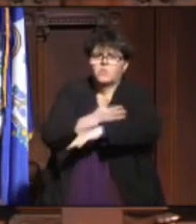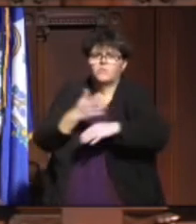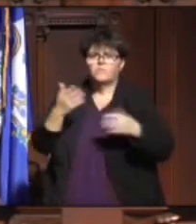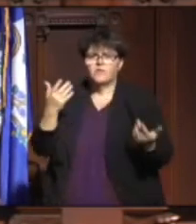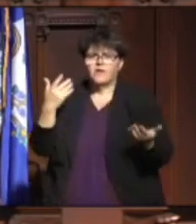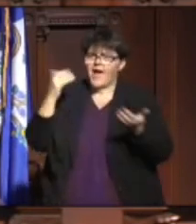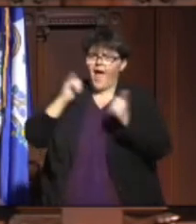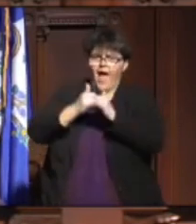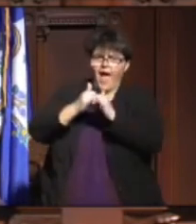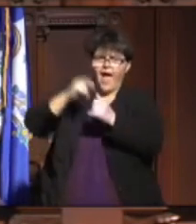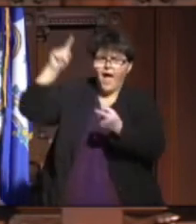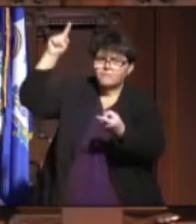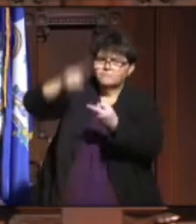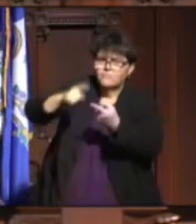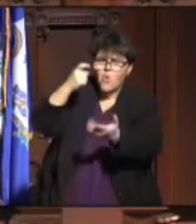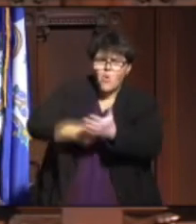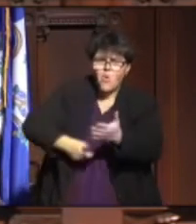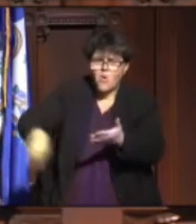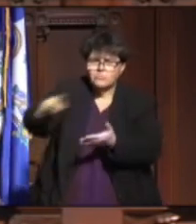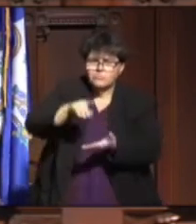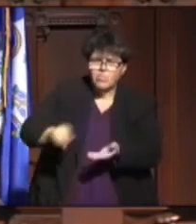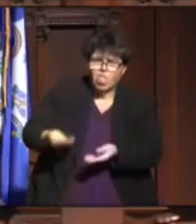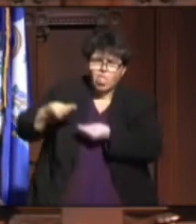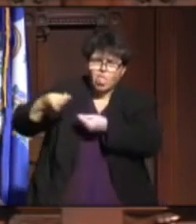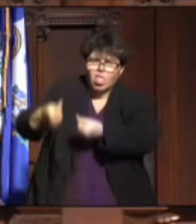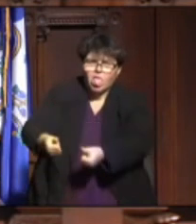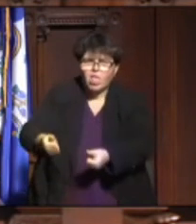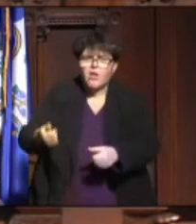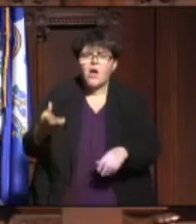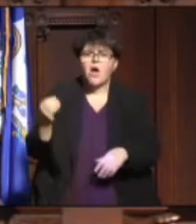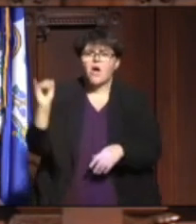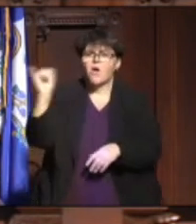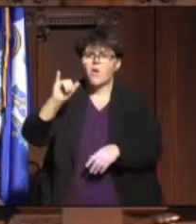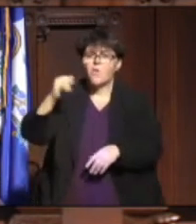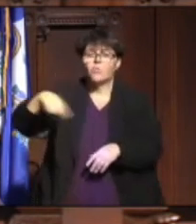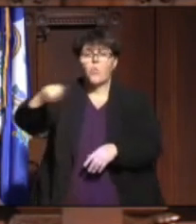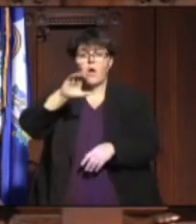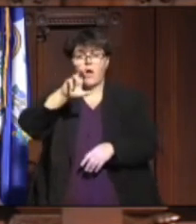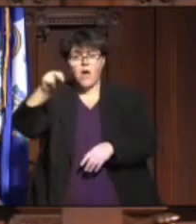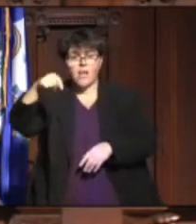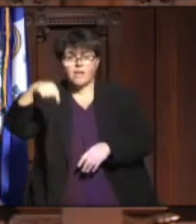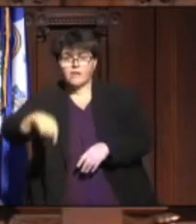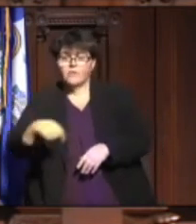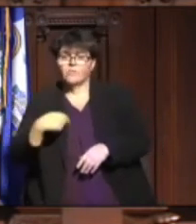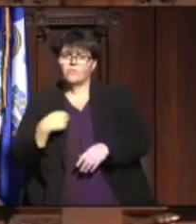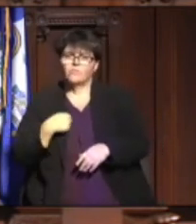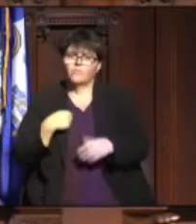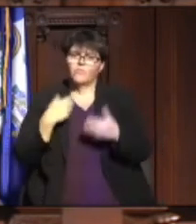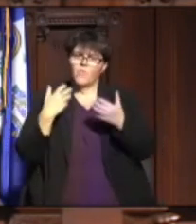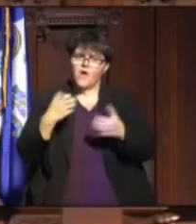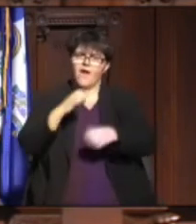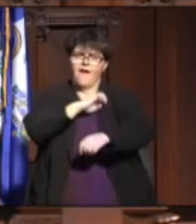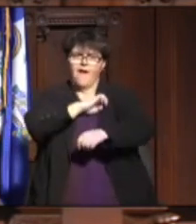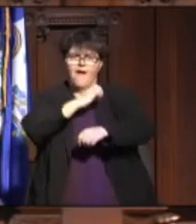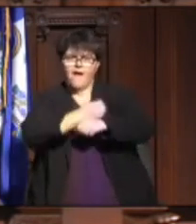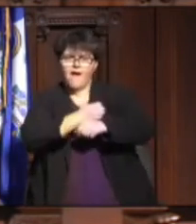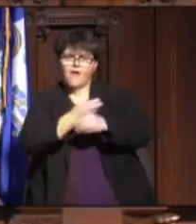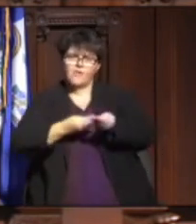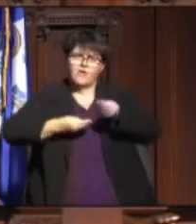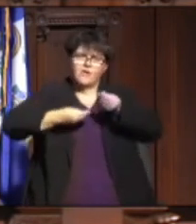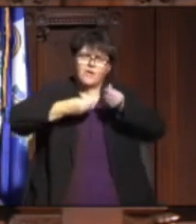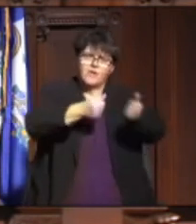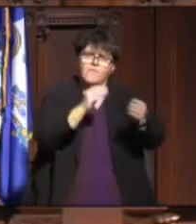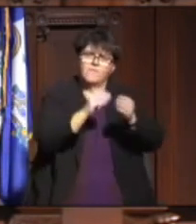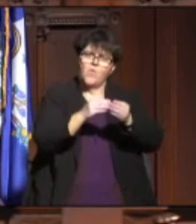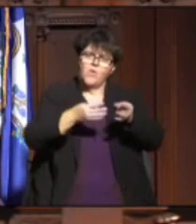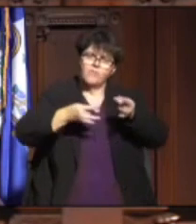And here in Connecticut, we will maintain our energy efficiency fund, investing $200 million annually,